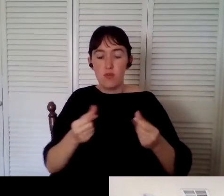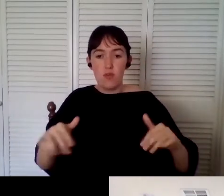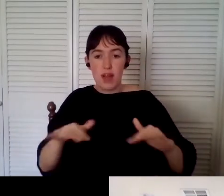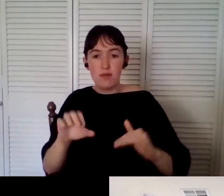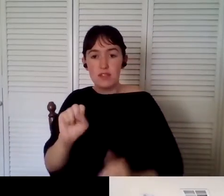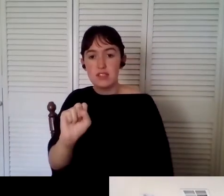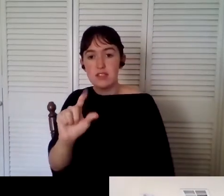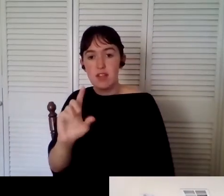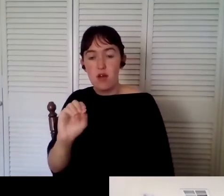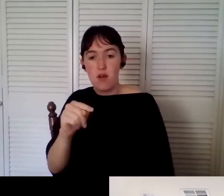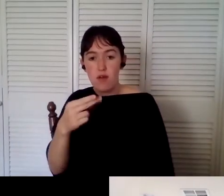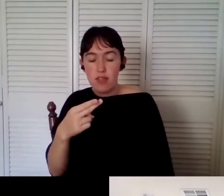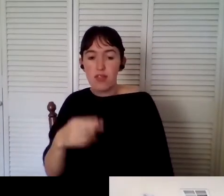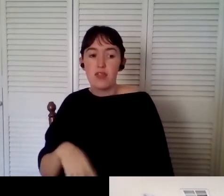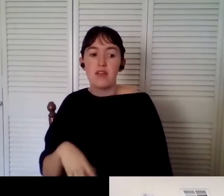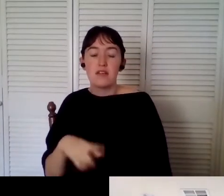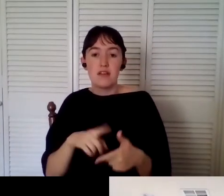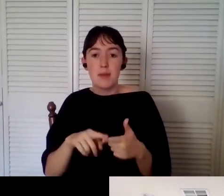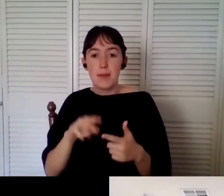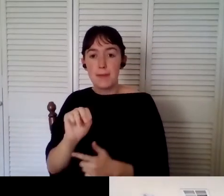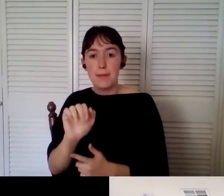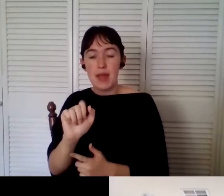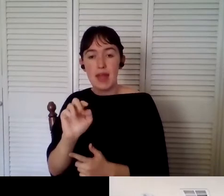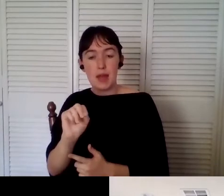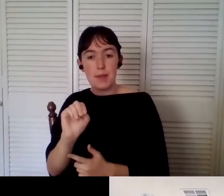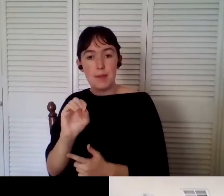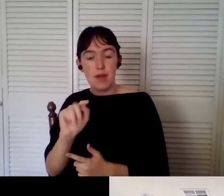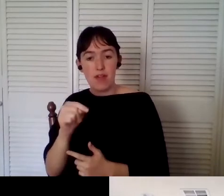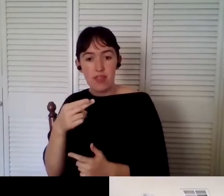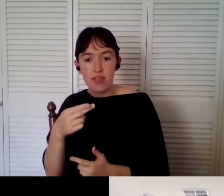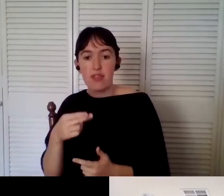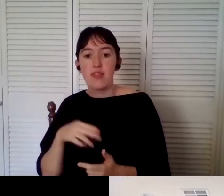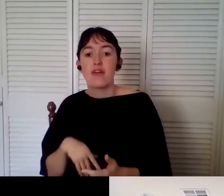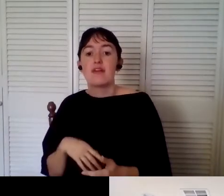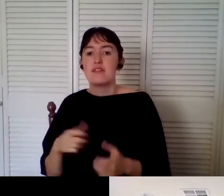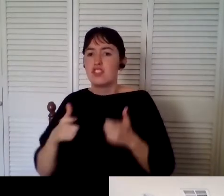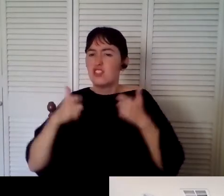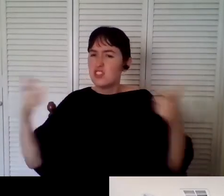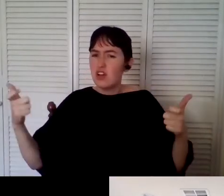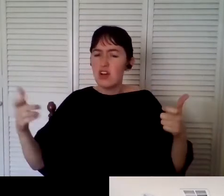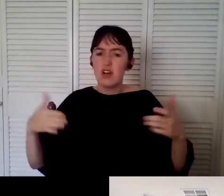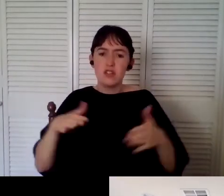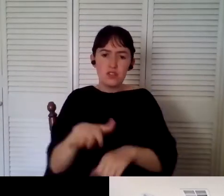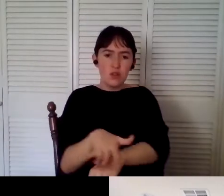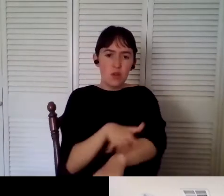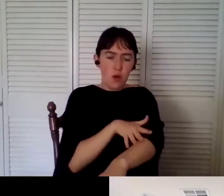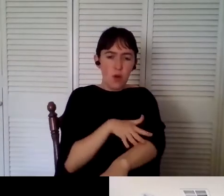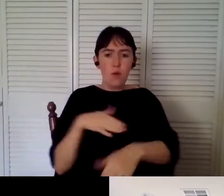towhuskers all go extinct. And those are large, slow animals, which you want to be as far